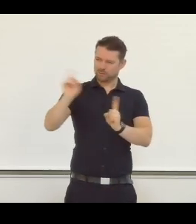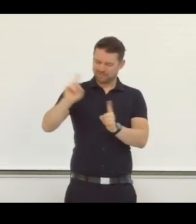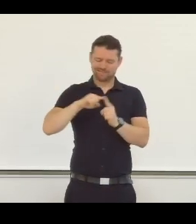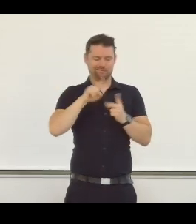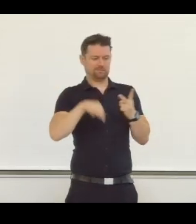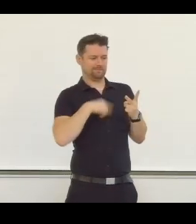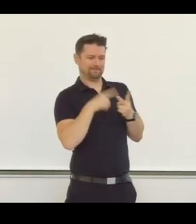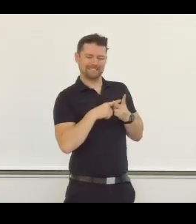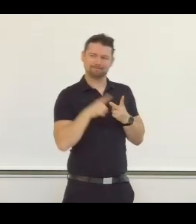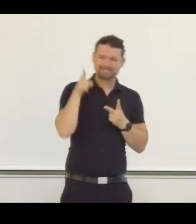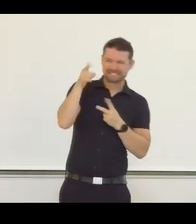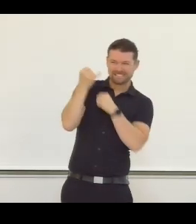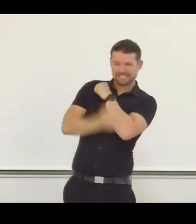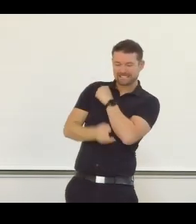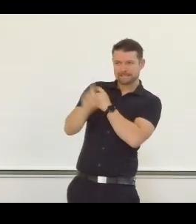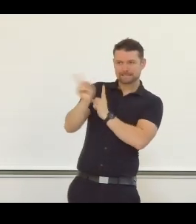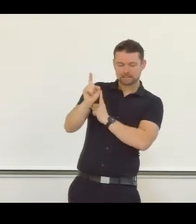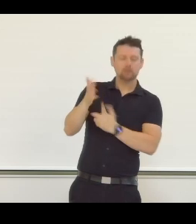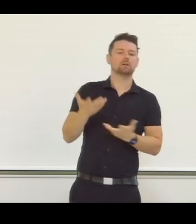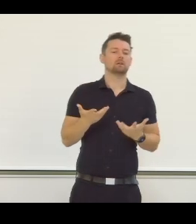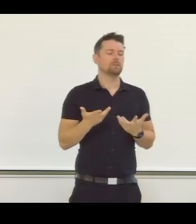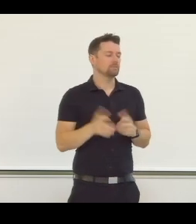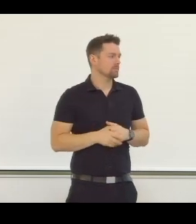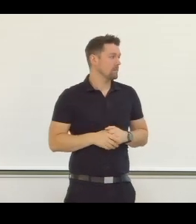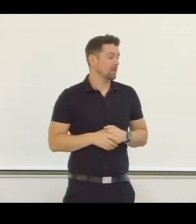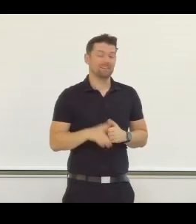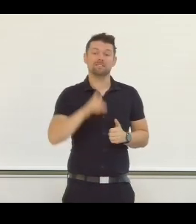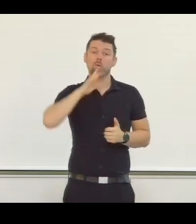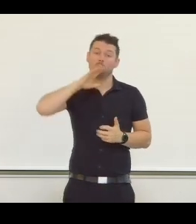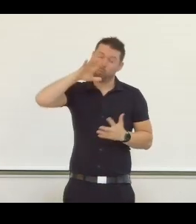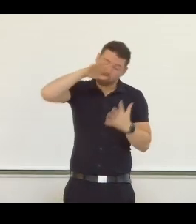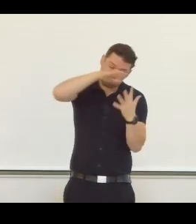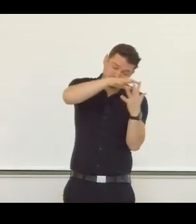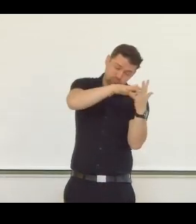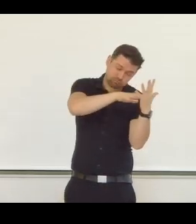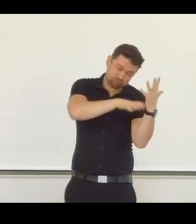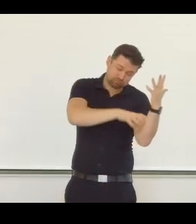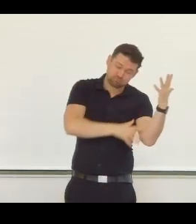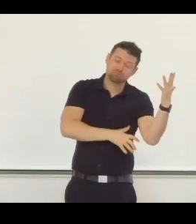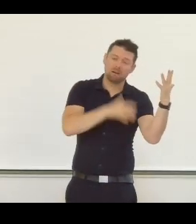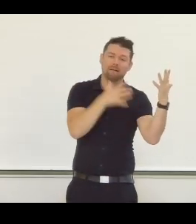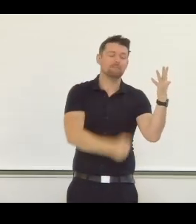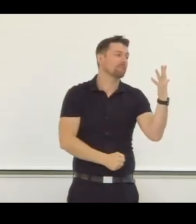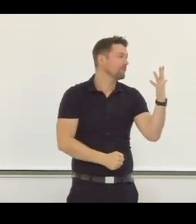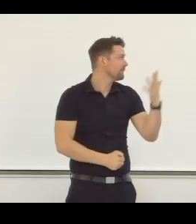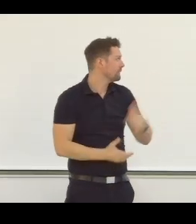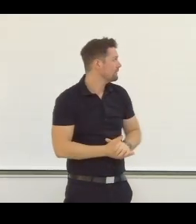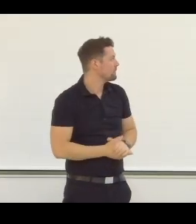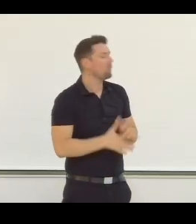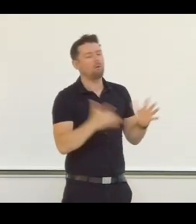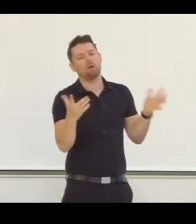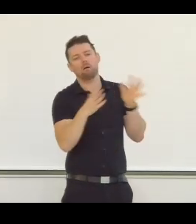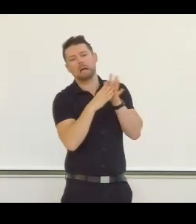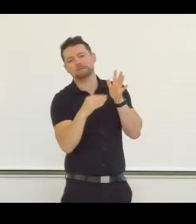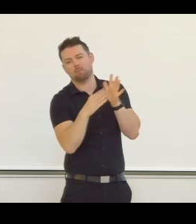also the things that needed improvement. And so it's a whole long paper. Just some of the